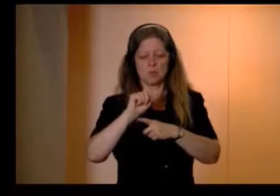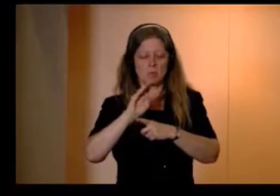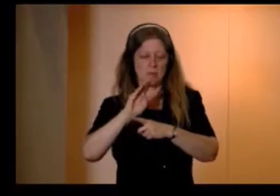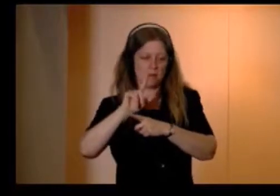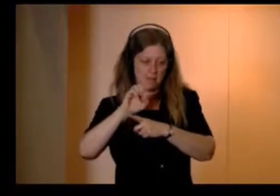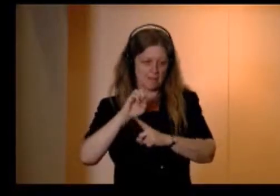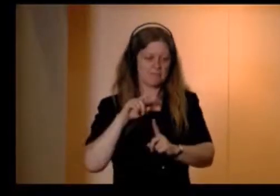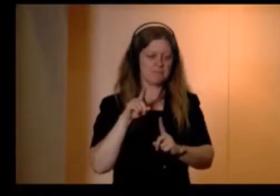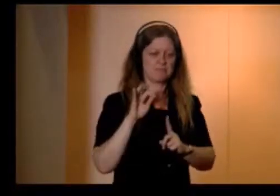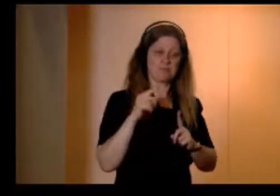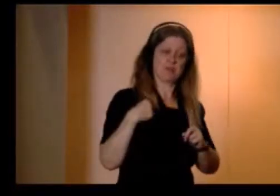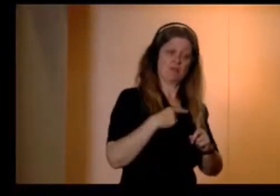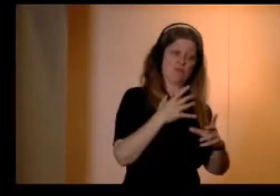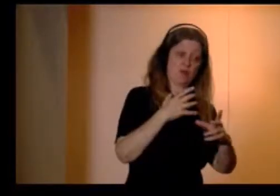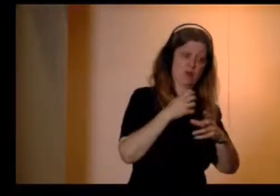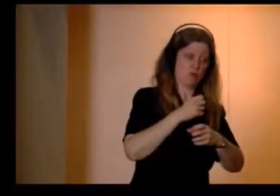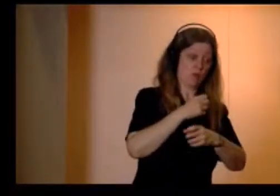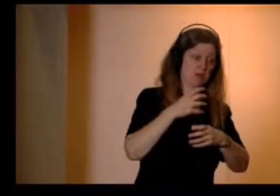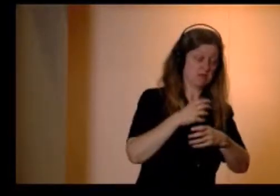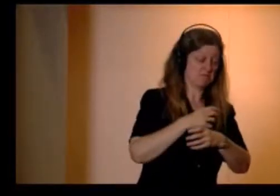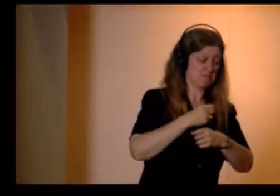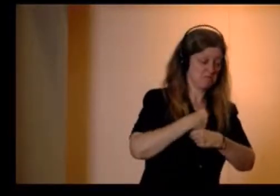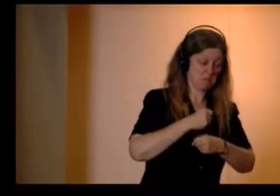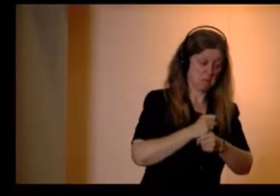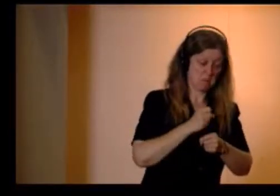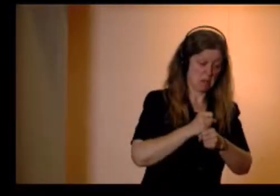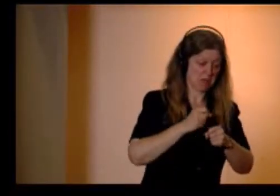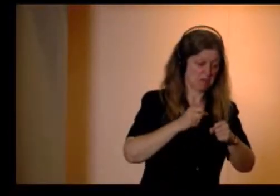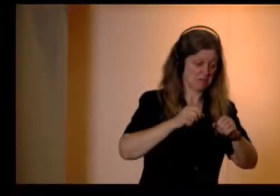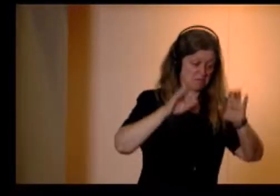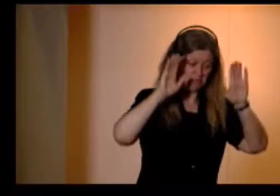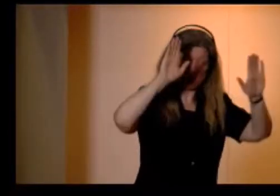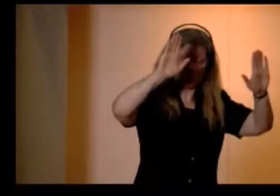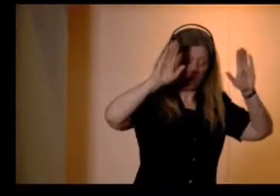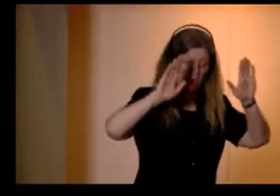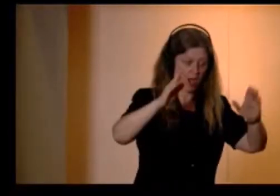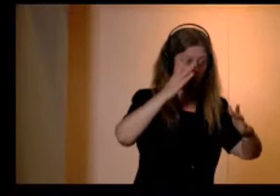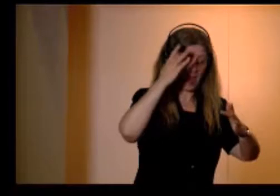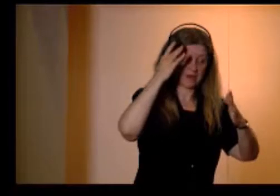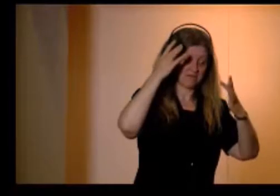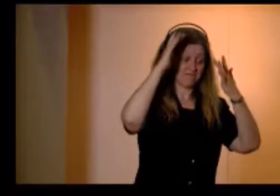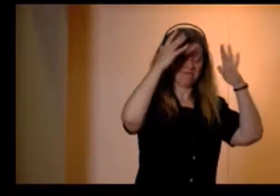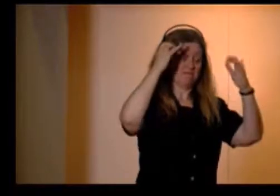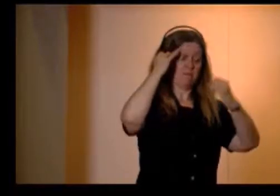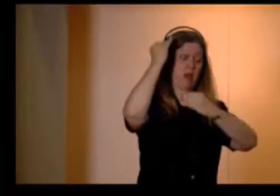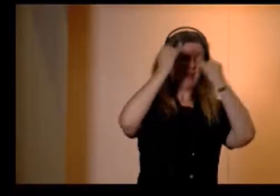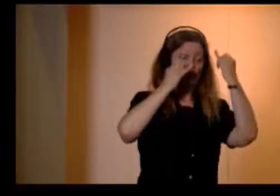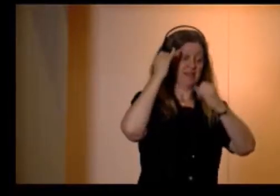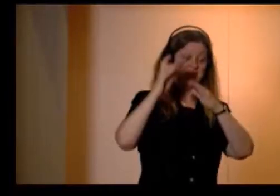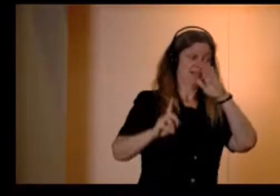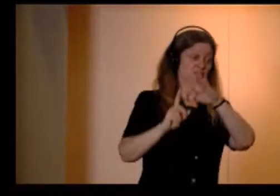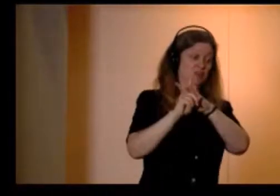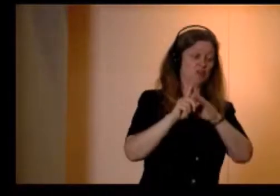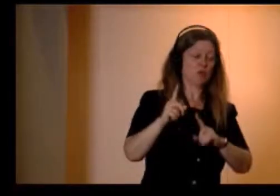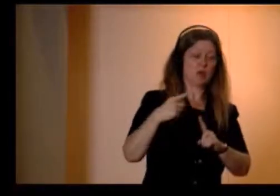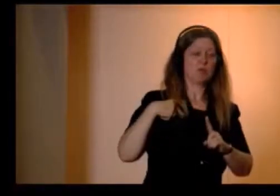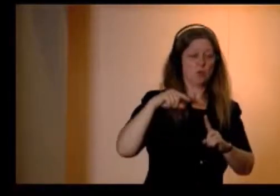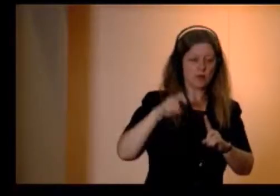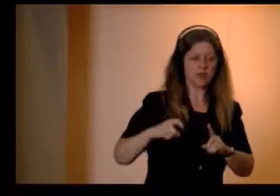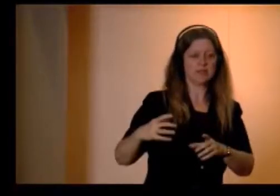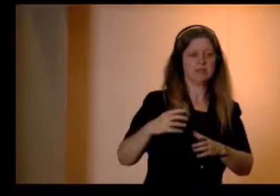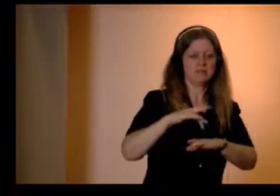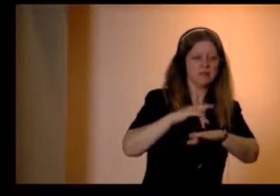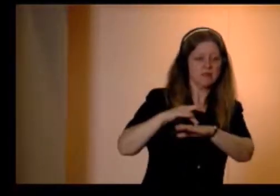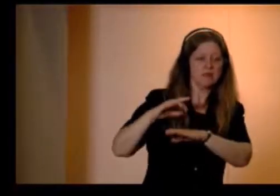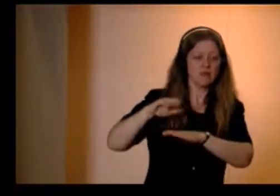of the museum data, we need to have it all in one place and somewhere that we can make connections. And with that, I'd like